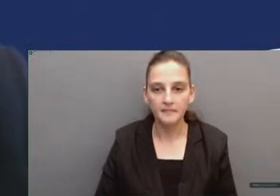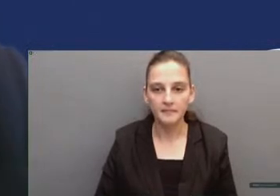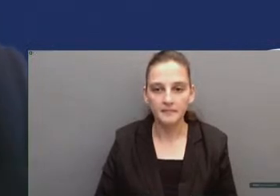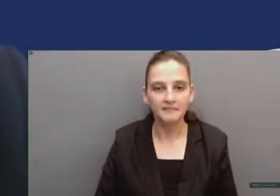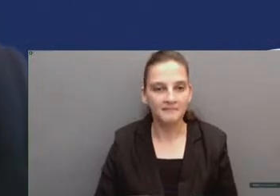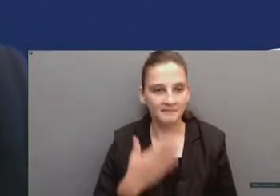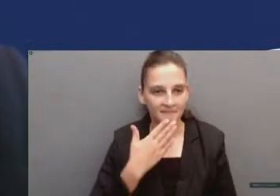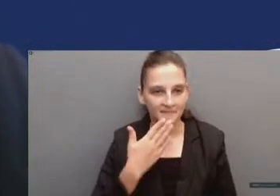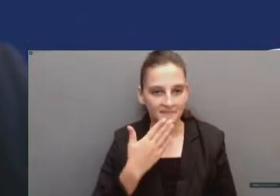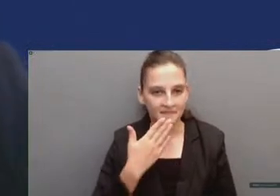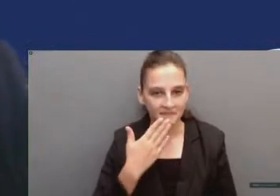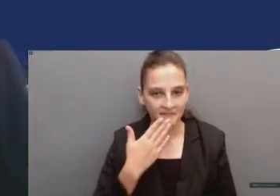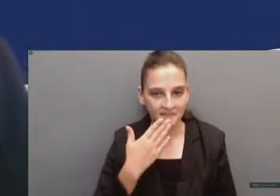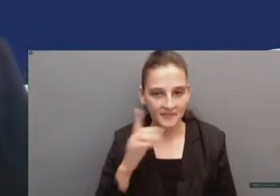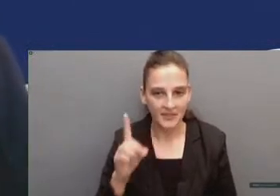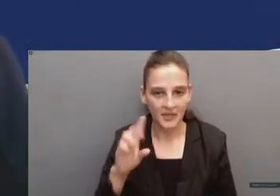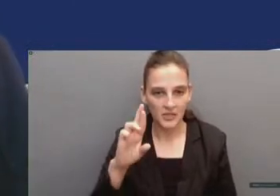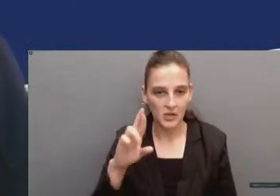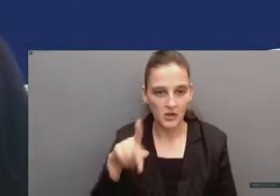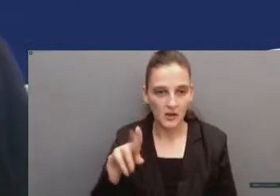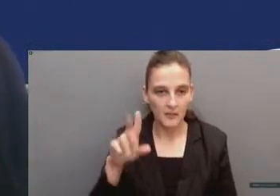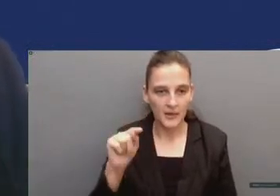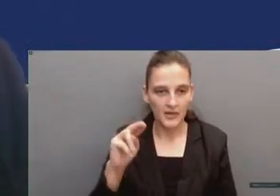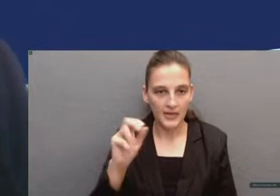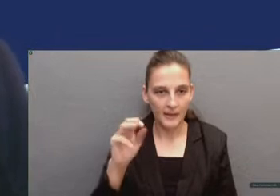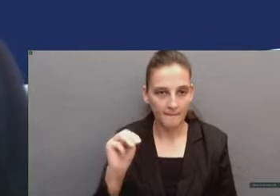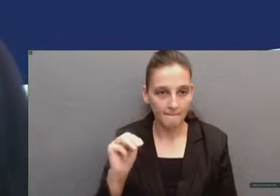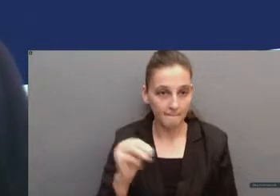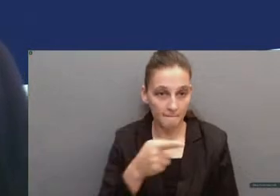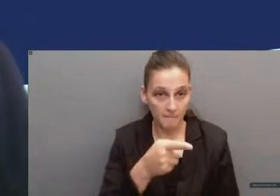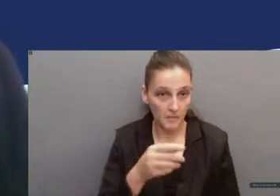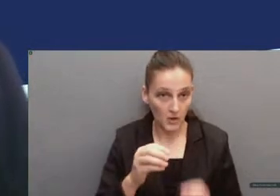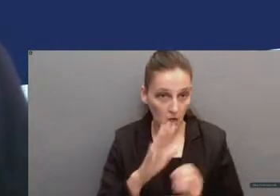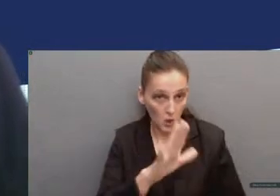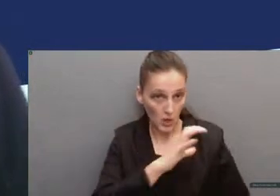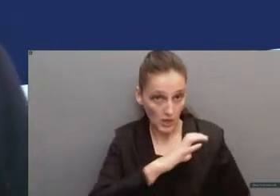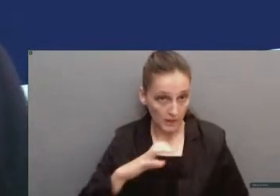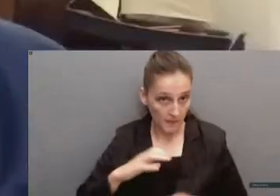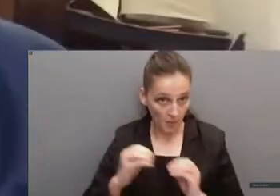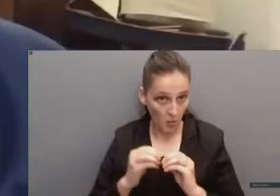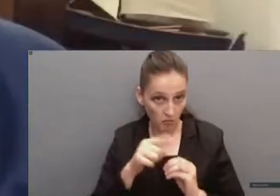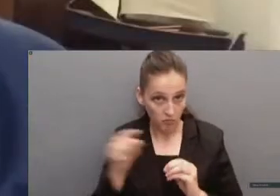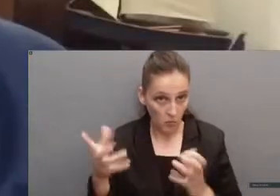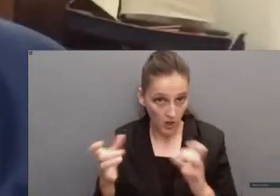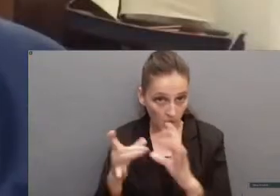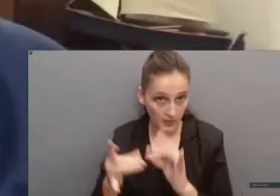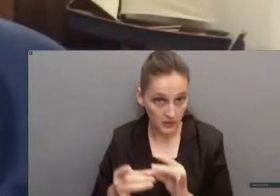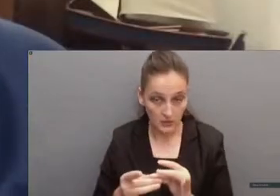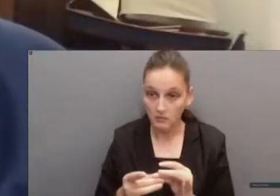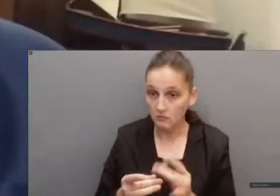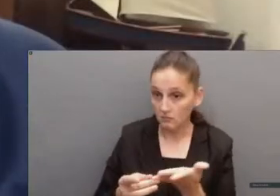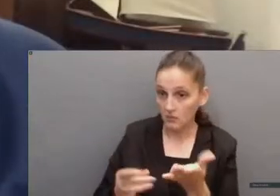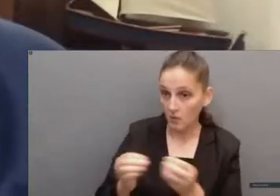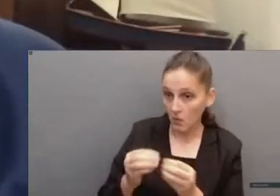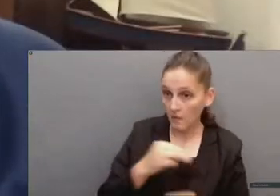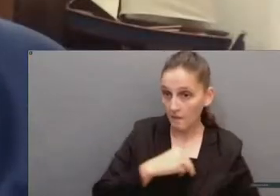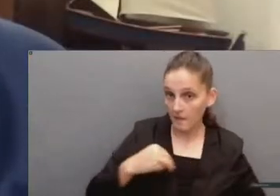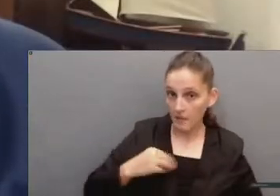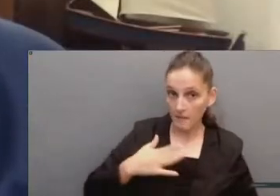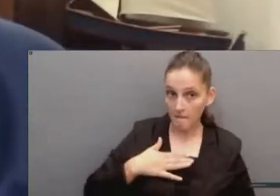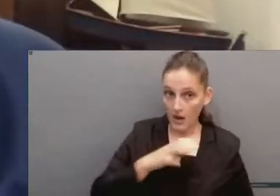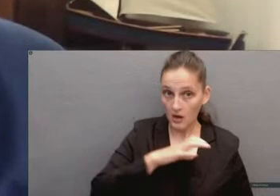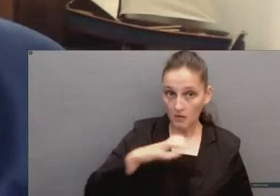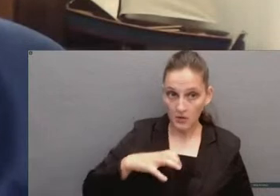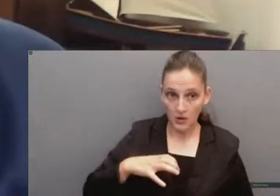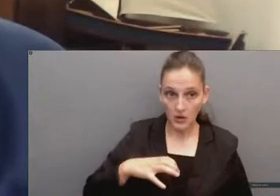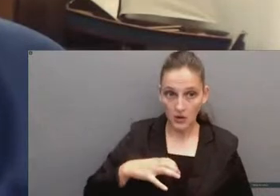Thank you, Dr. Putnam. I yield back to you for any other members of your subcommittee who'd like to comment. Are there any other members that would like, I mean, everybody